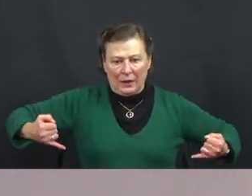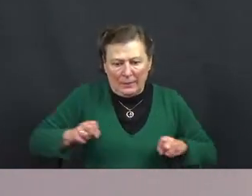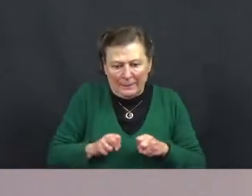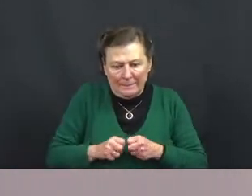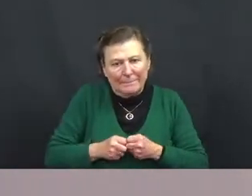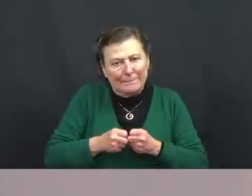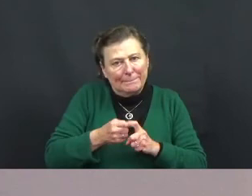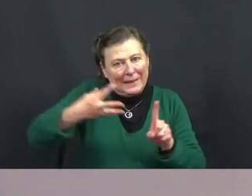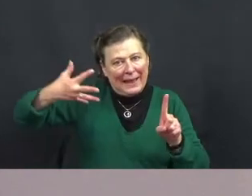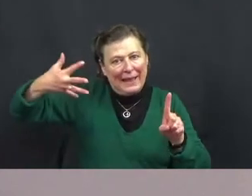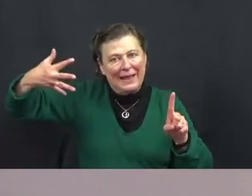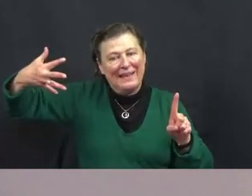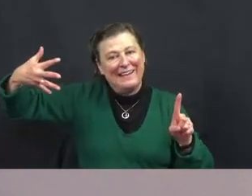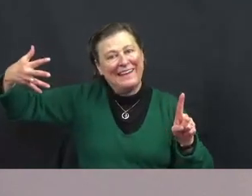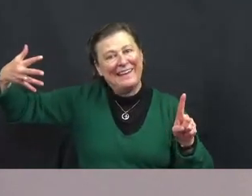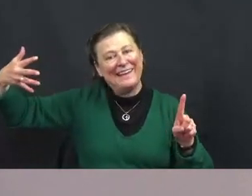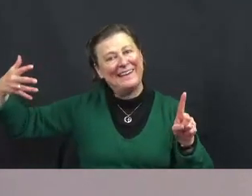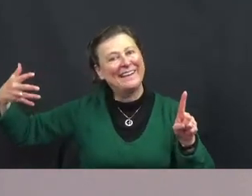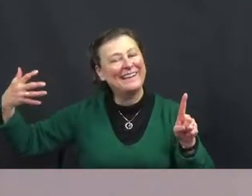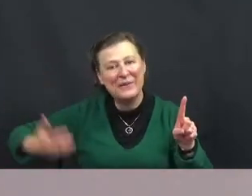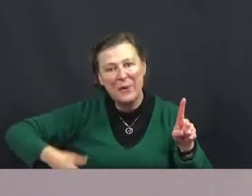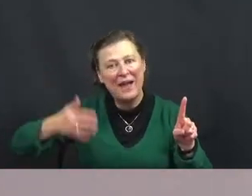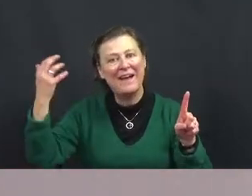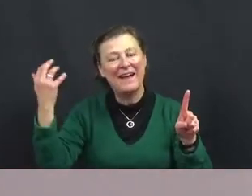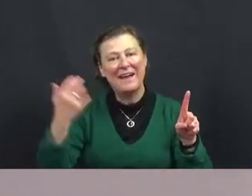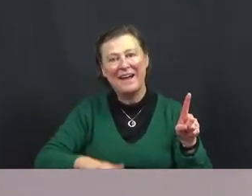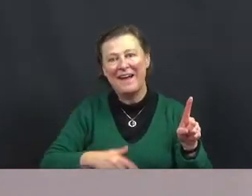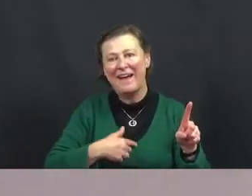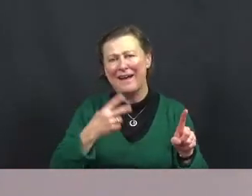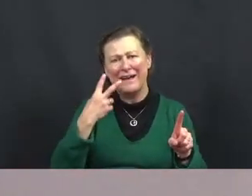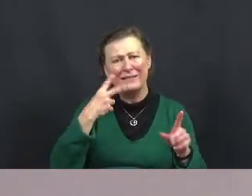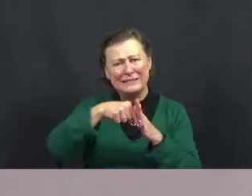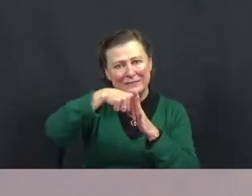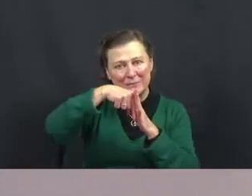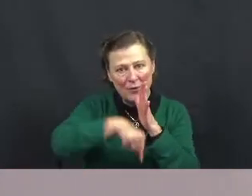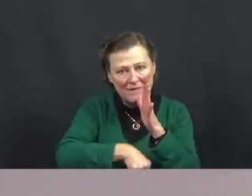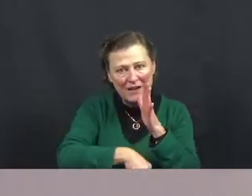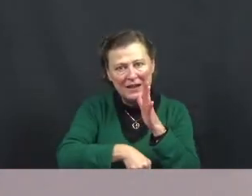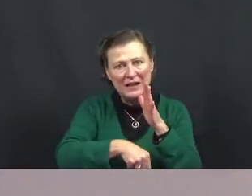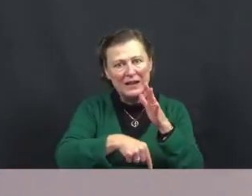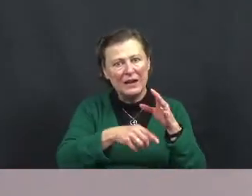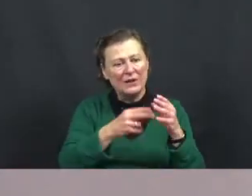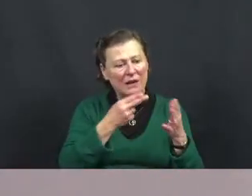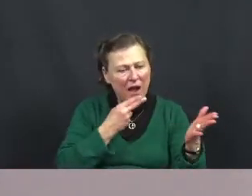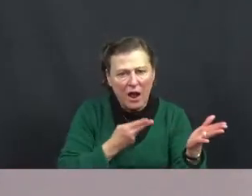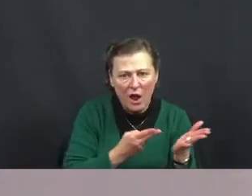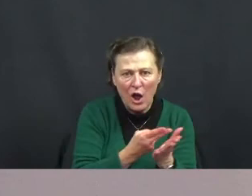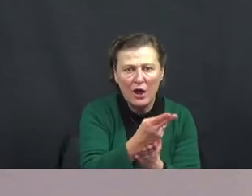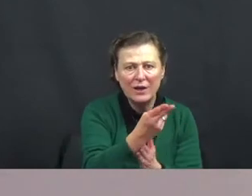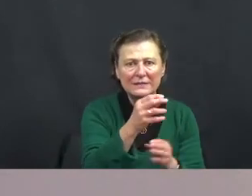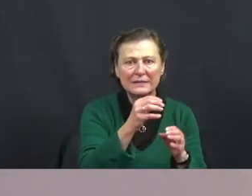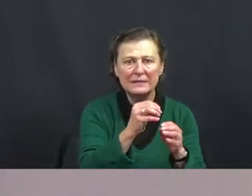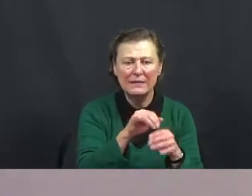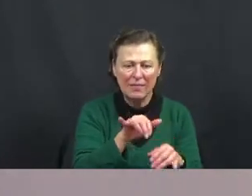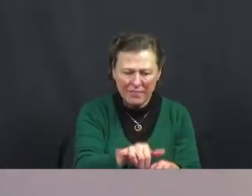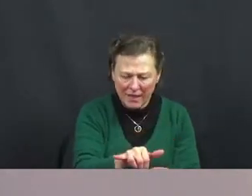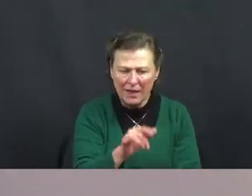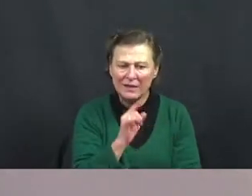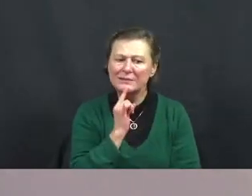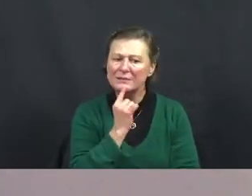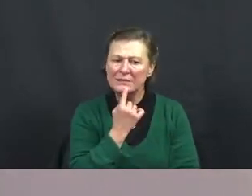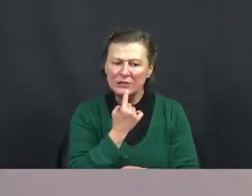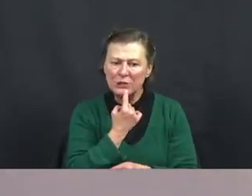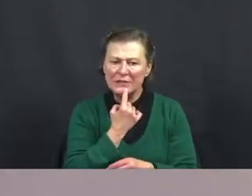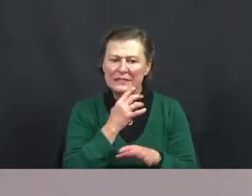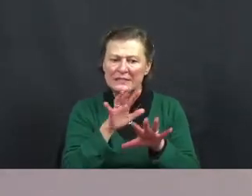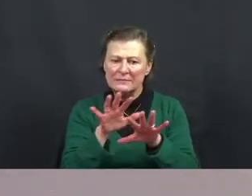vastly. And I could see there was such profound depth and honesty in this solemn music